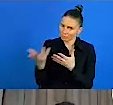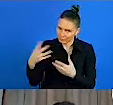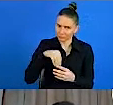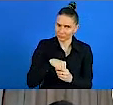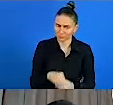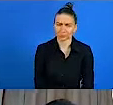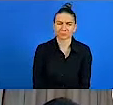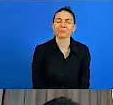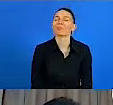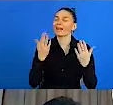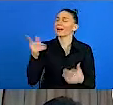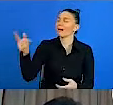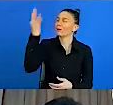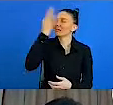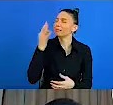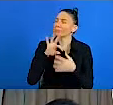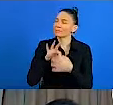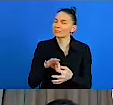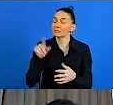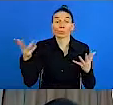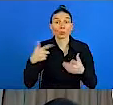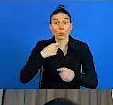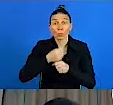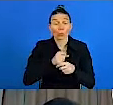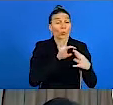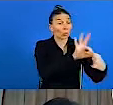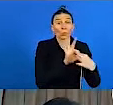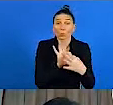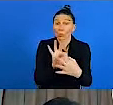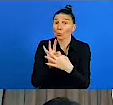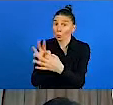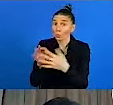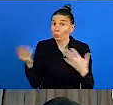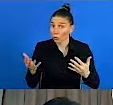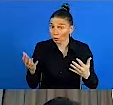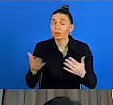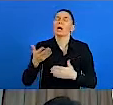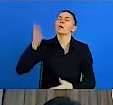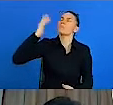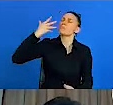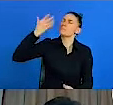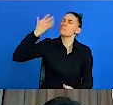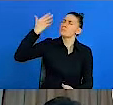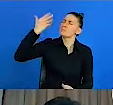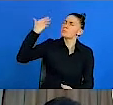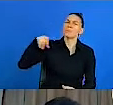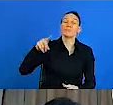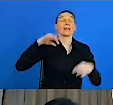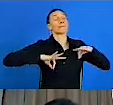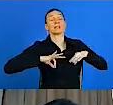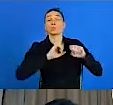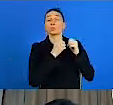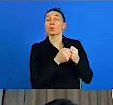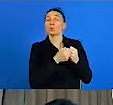on our areas of engagement, in the past, the bank has had an operation with the Ministry of Social